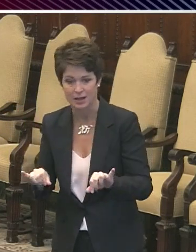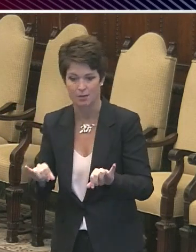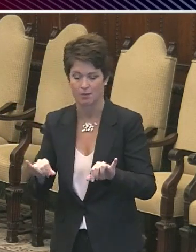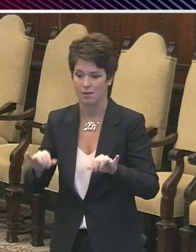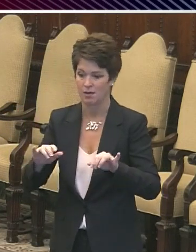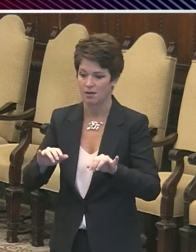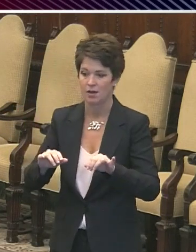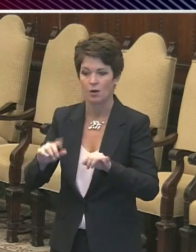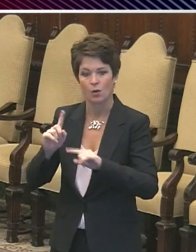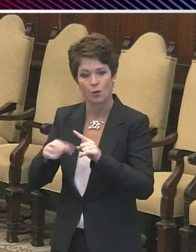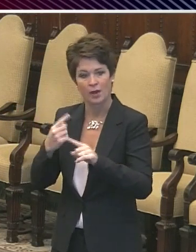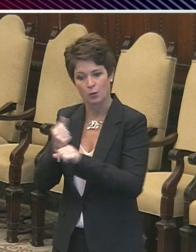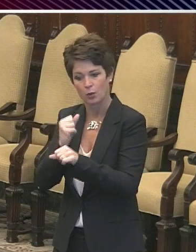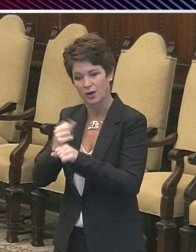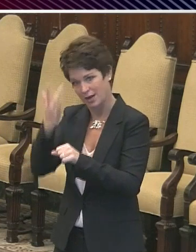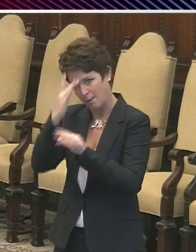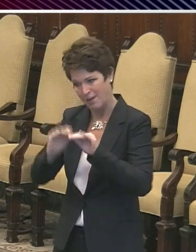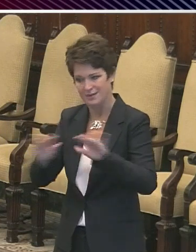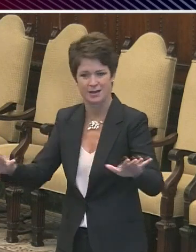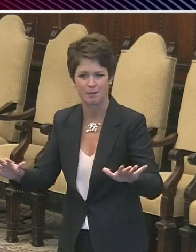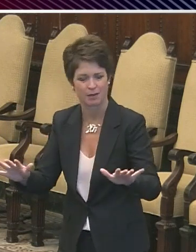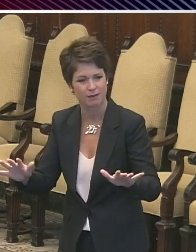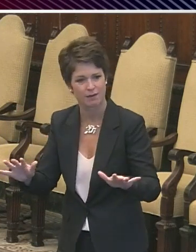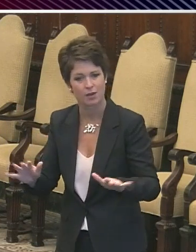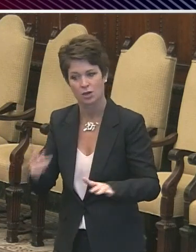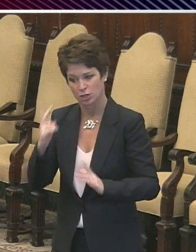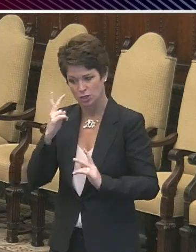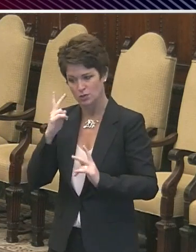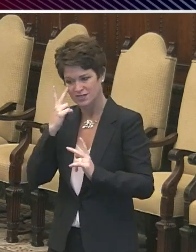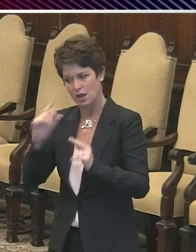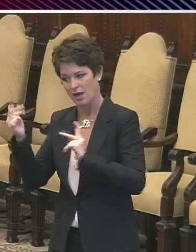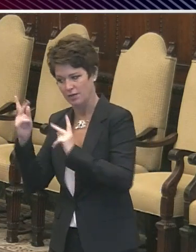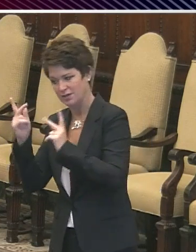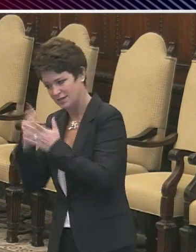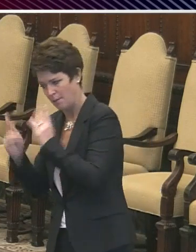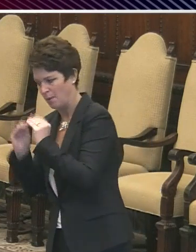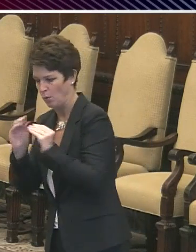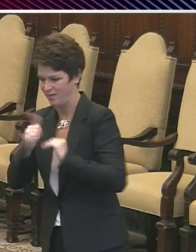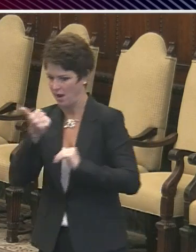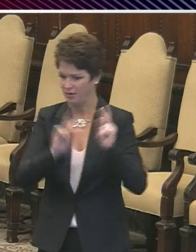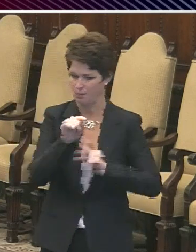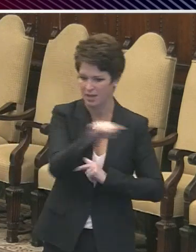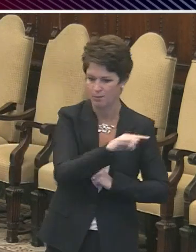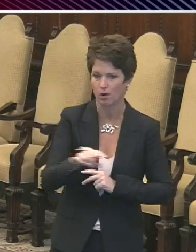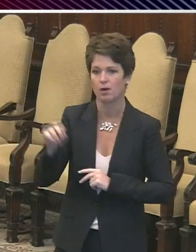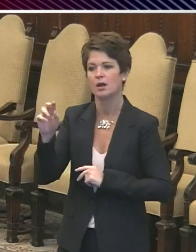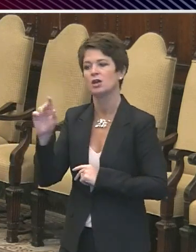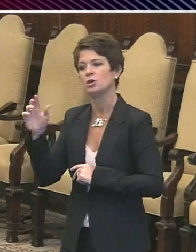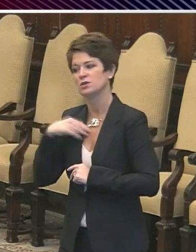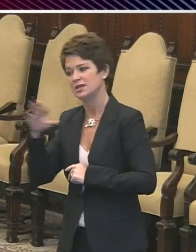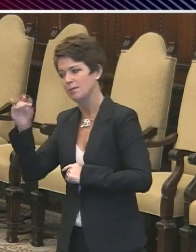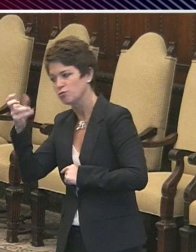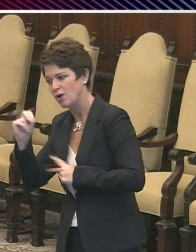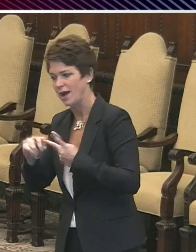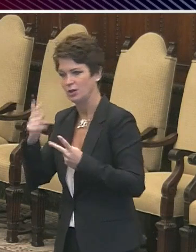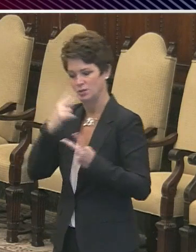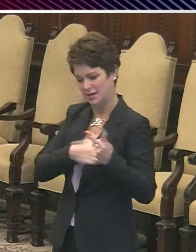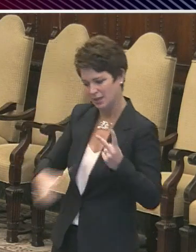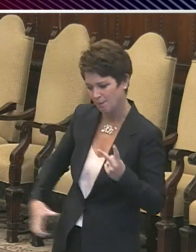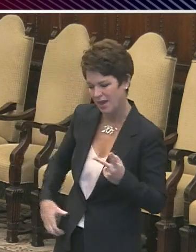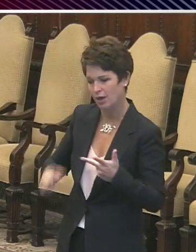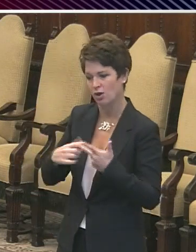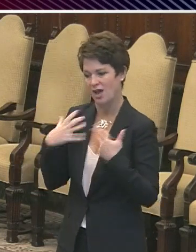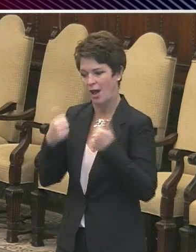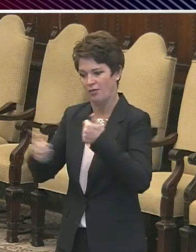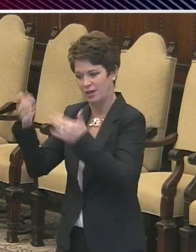enacted, when we're working under a pandemic, you see other people more than others, right? So you see the managing director, you see the mayor, and you see the health